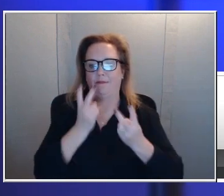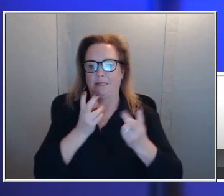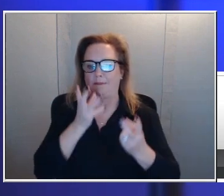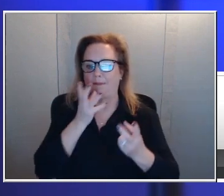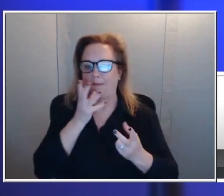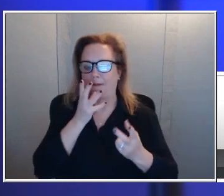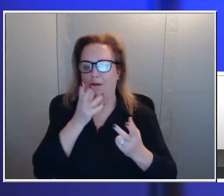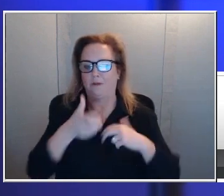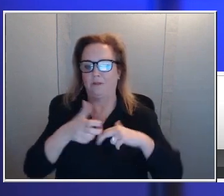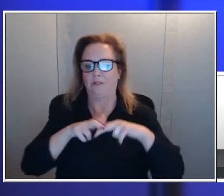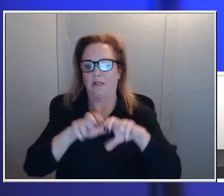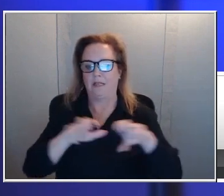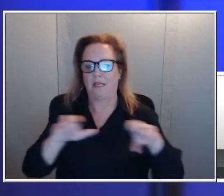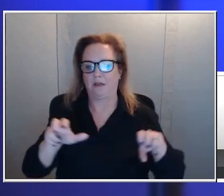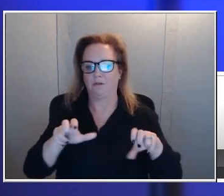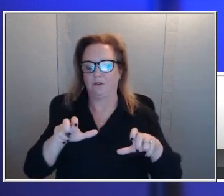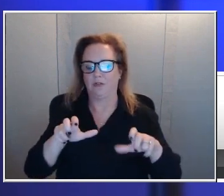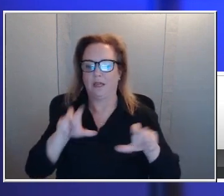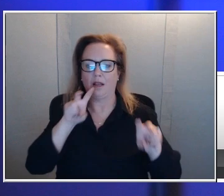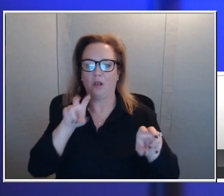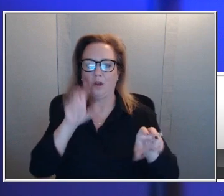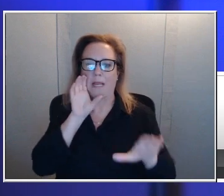on the couch looking at pictures, and